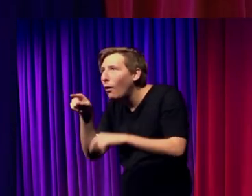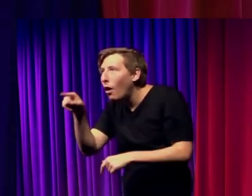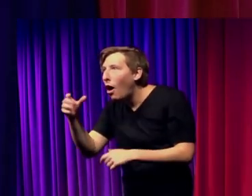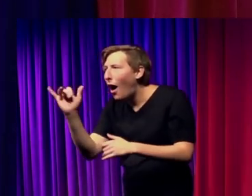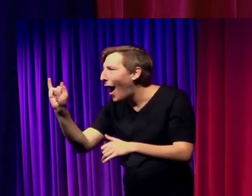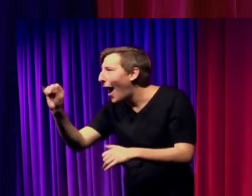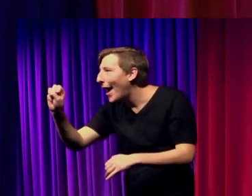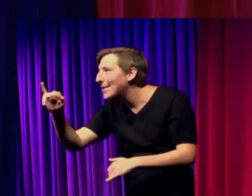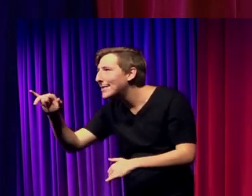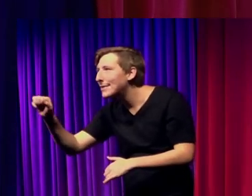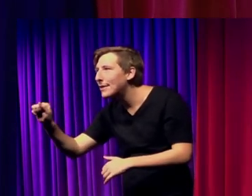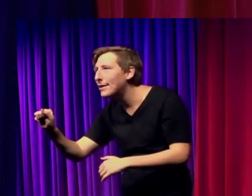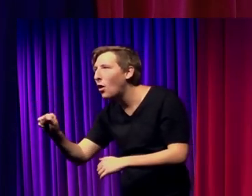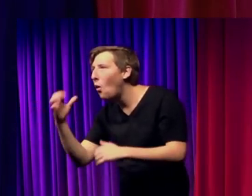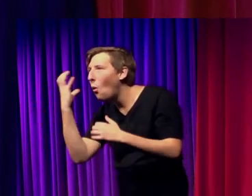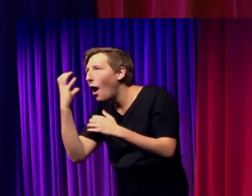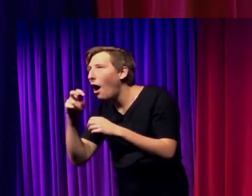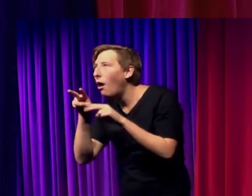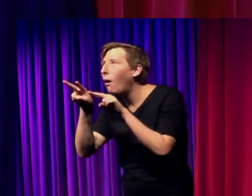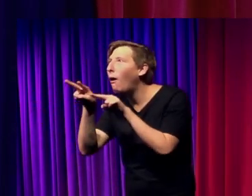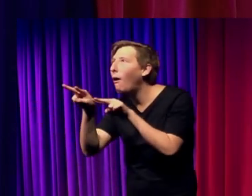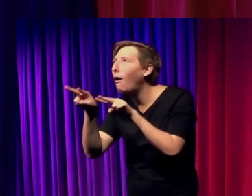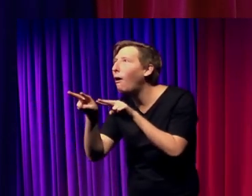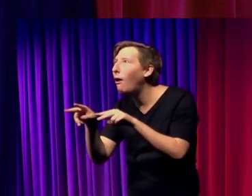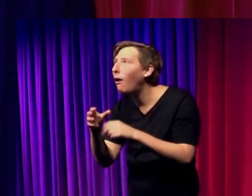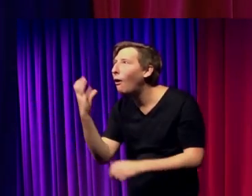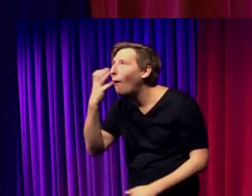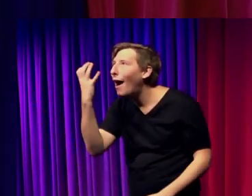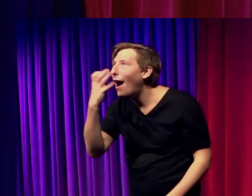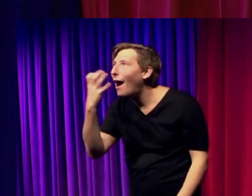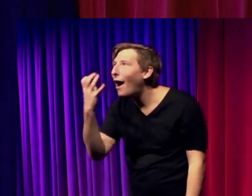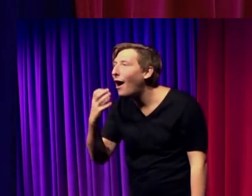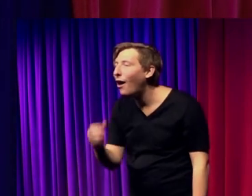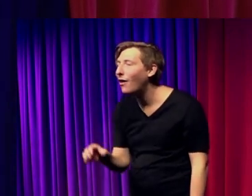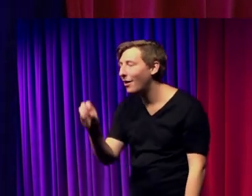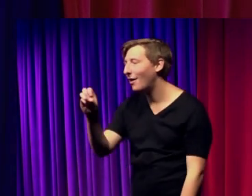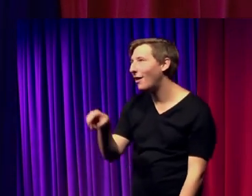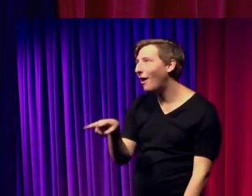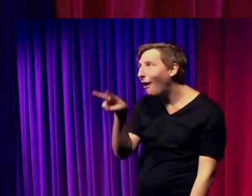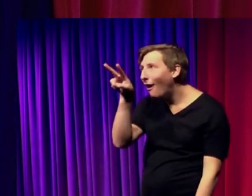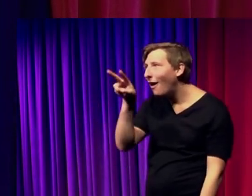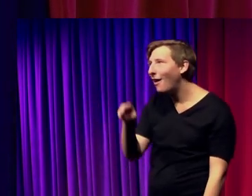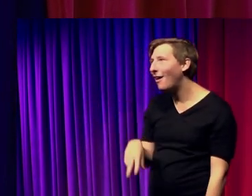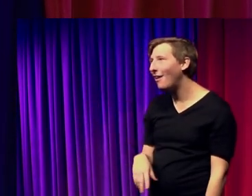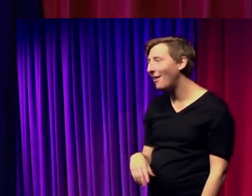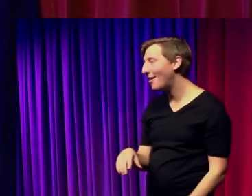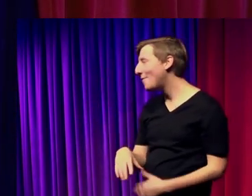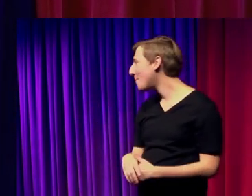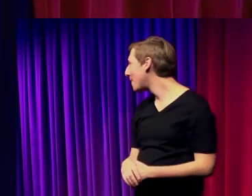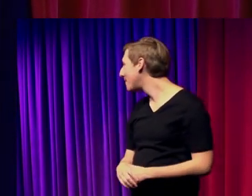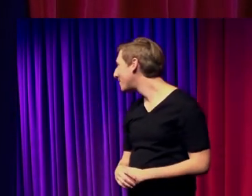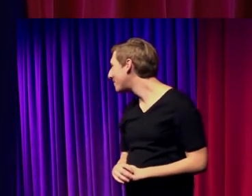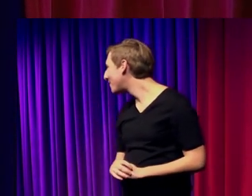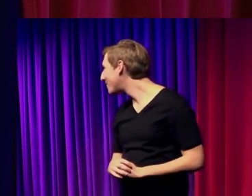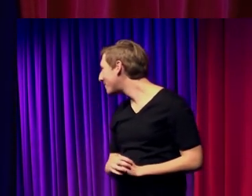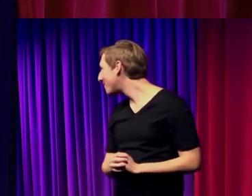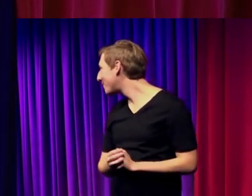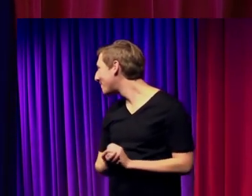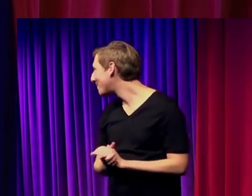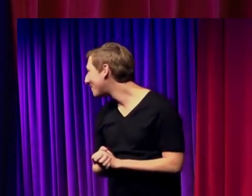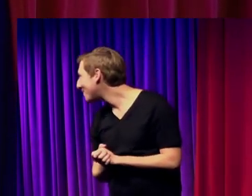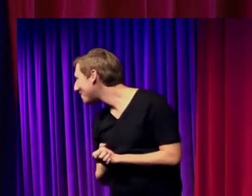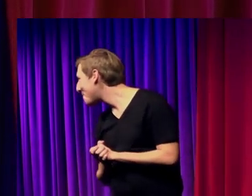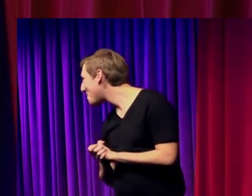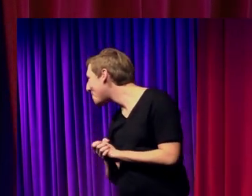just being like, stupid millennials. their fancy cameras and